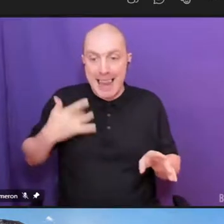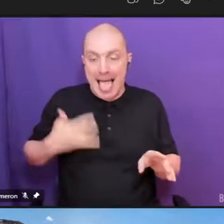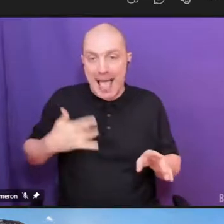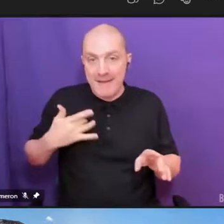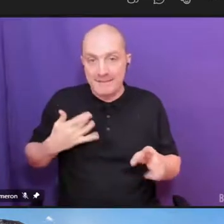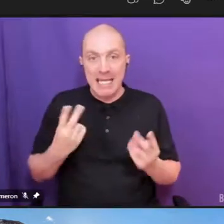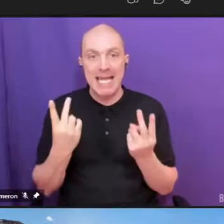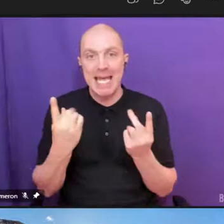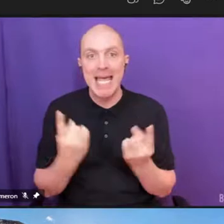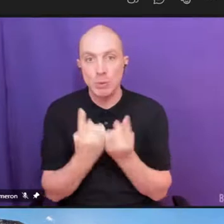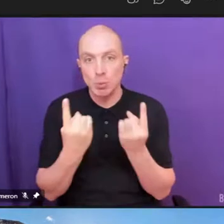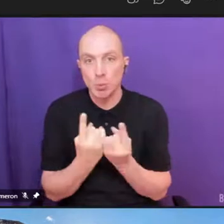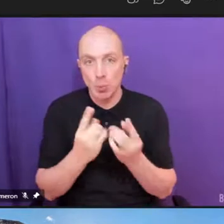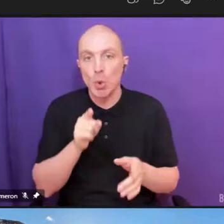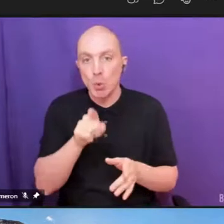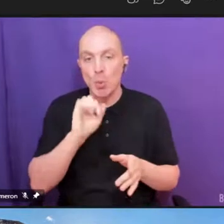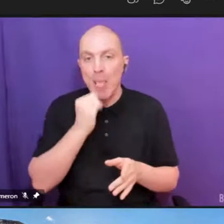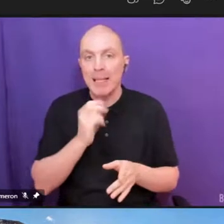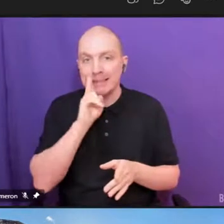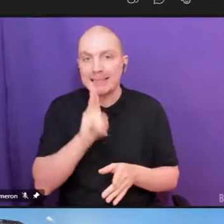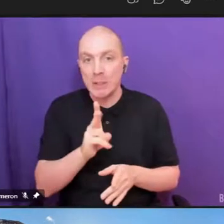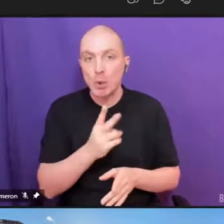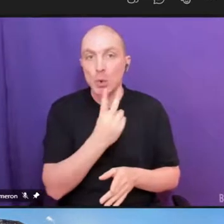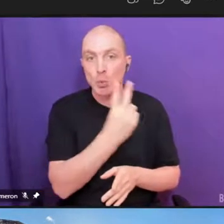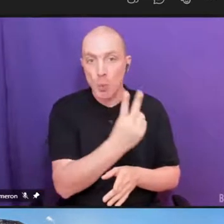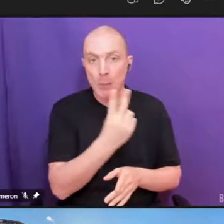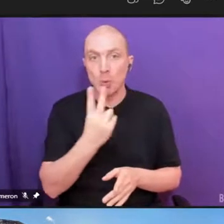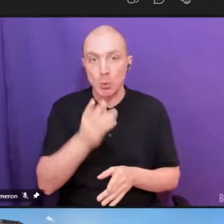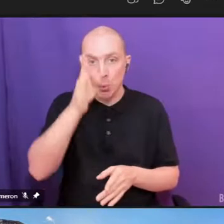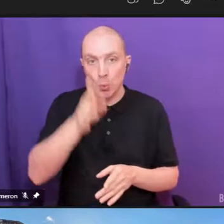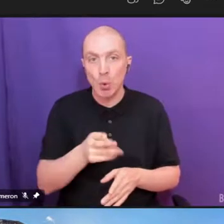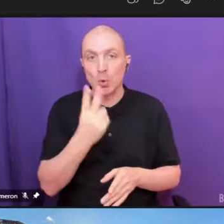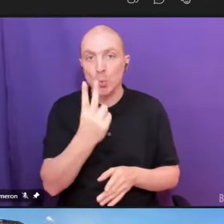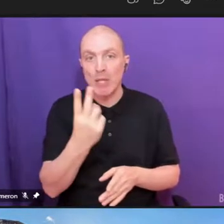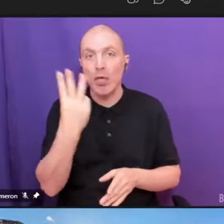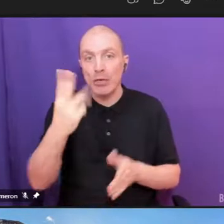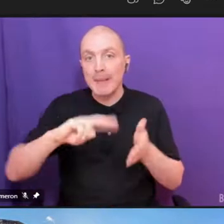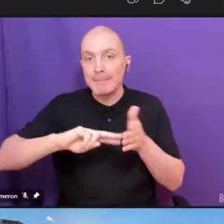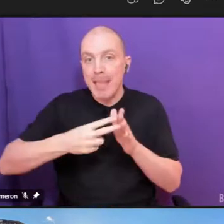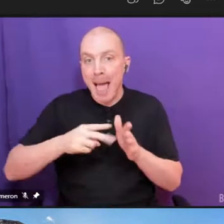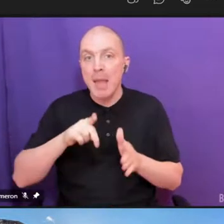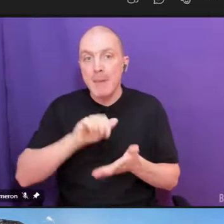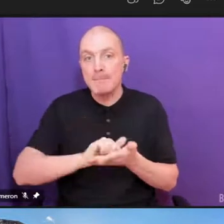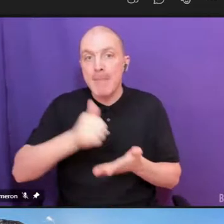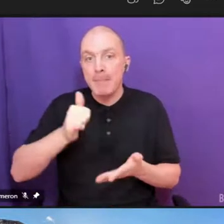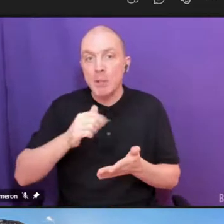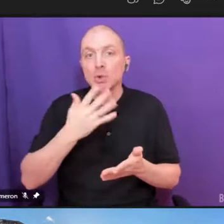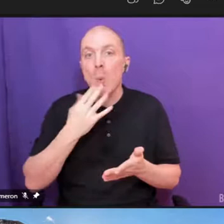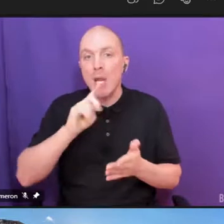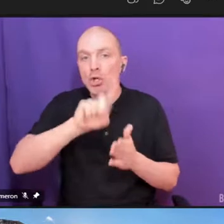of the 22-23 plan that should hopefully come to you in January.